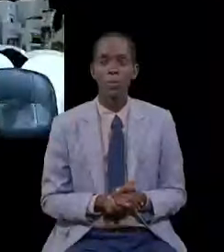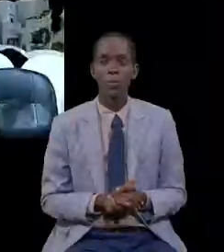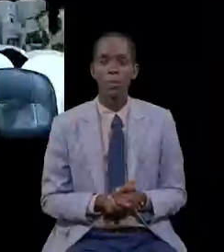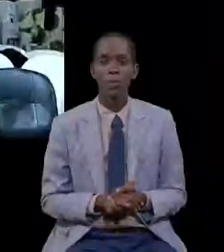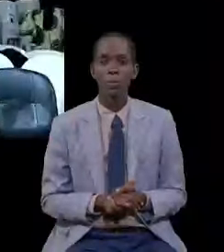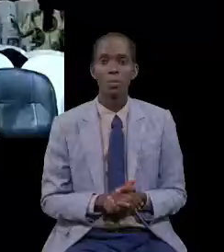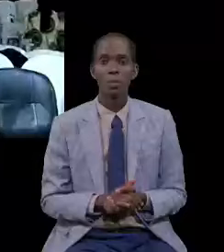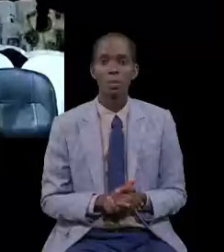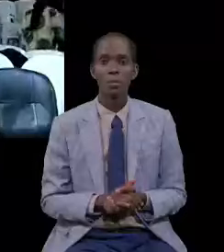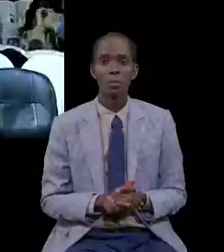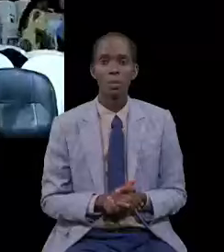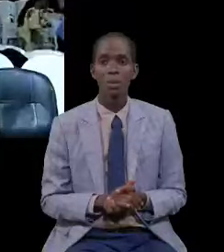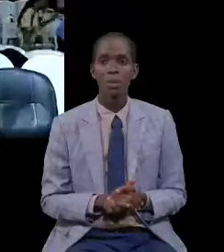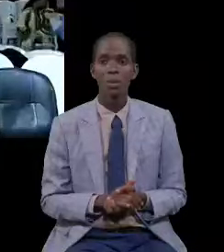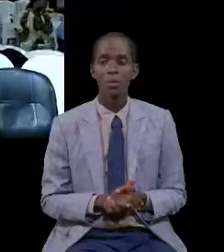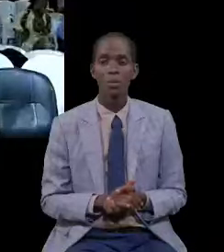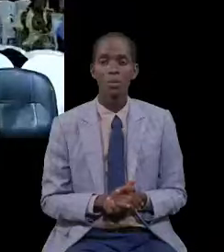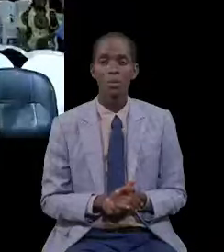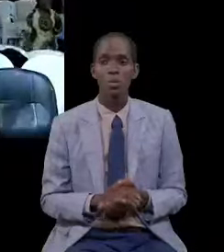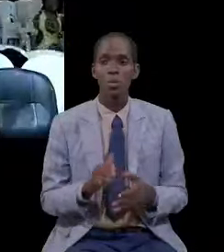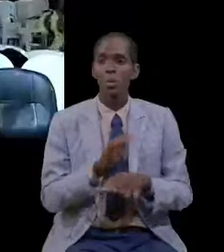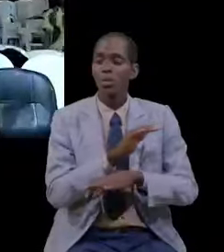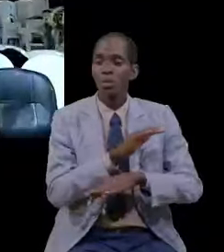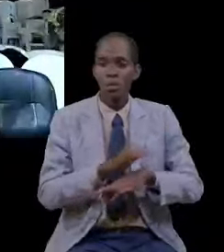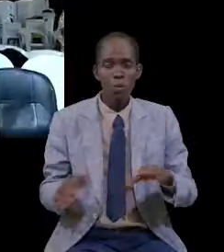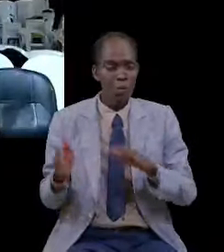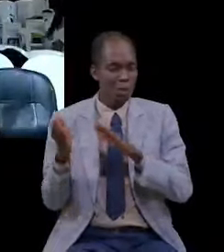Don't leave any stone unturned.